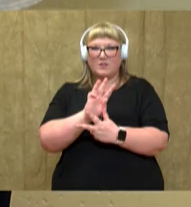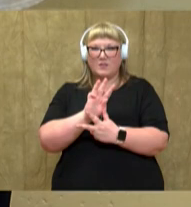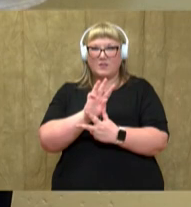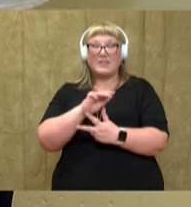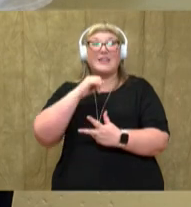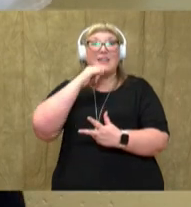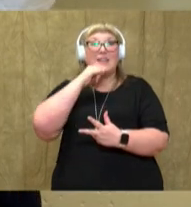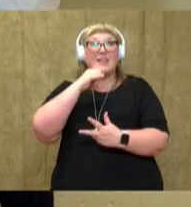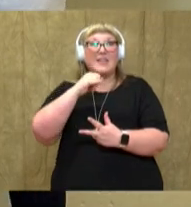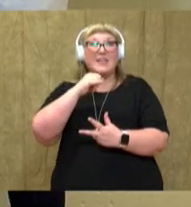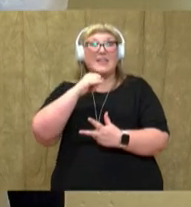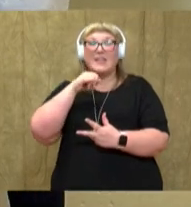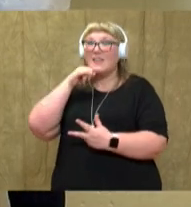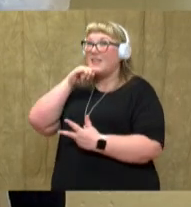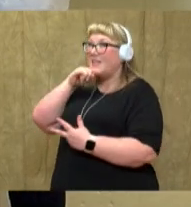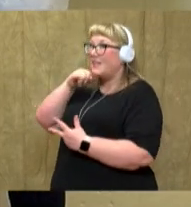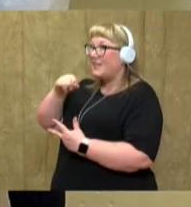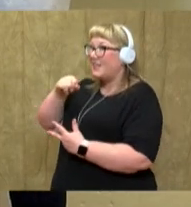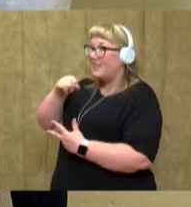E.